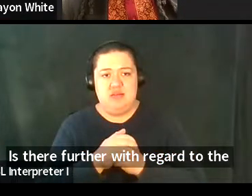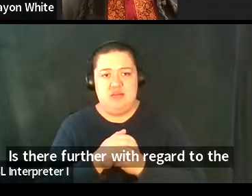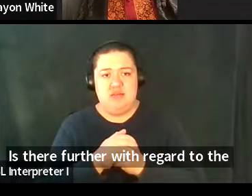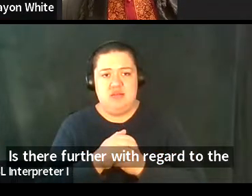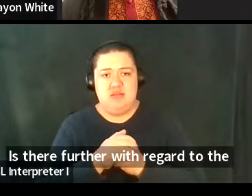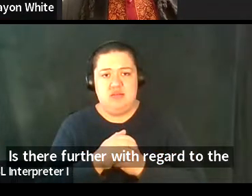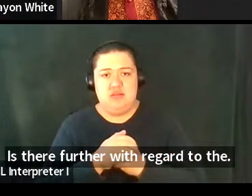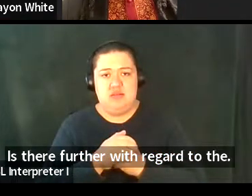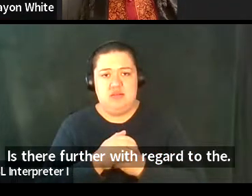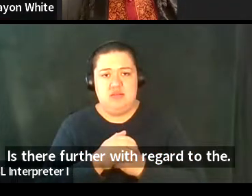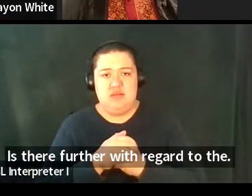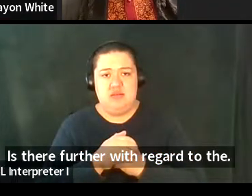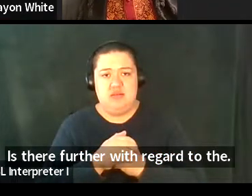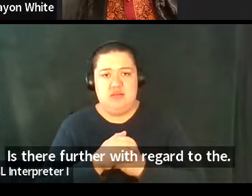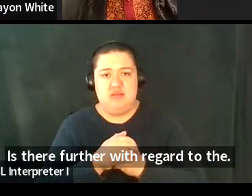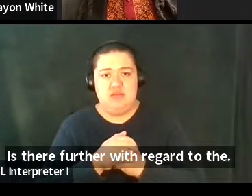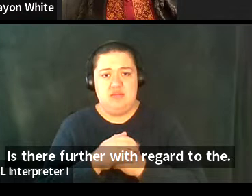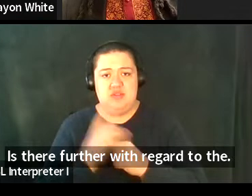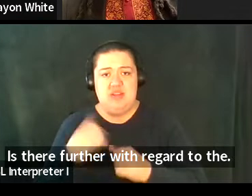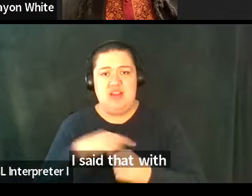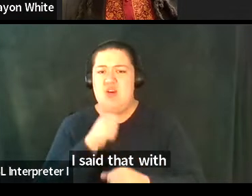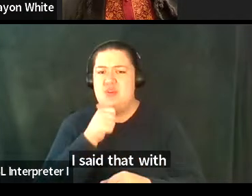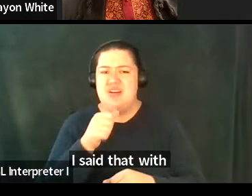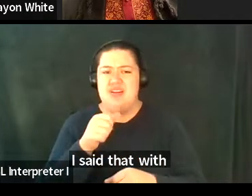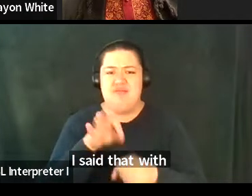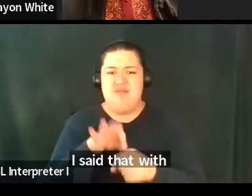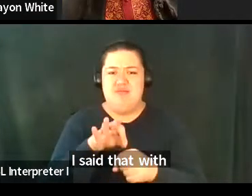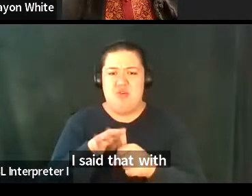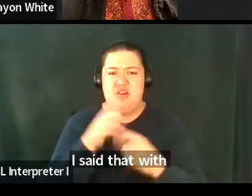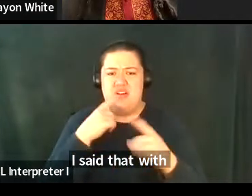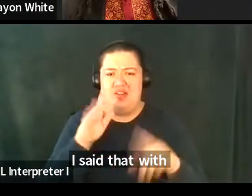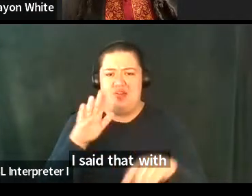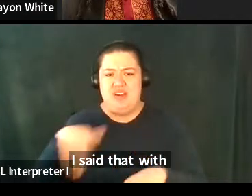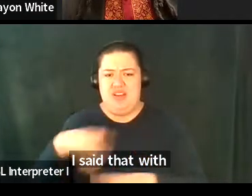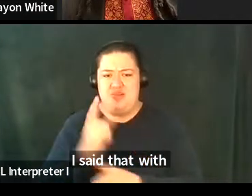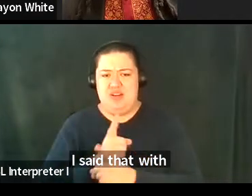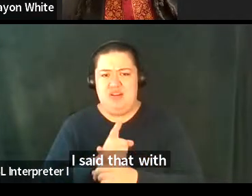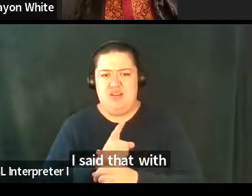I said that with hesitancy. We haven't voted on the declaration yet, correct?